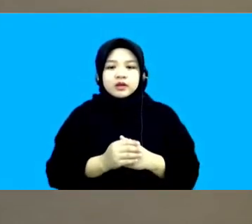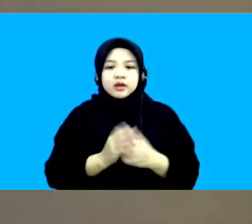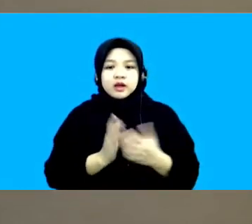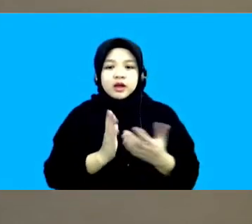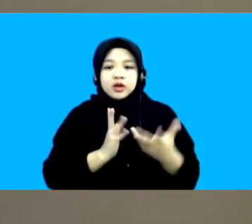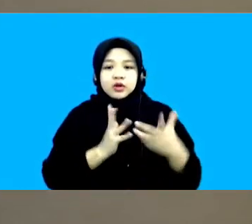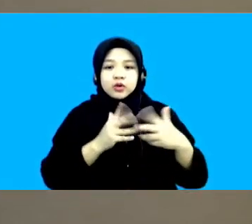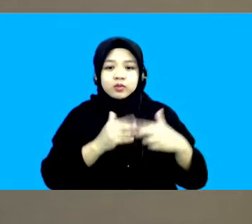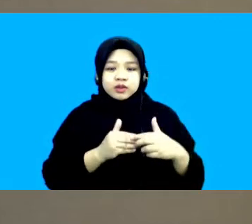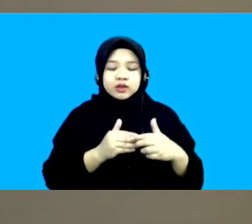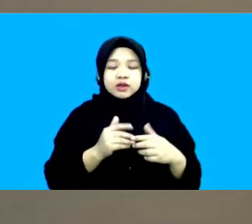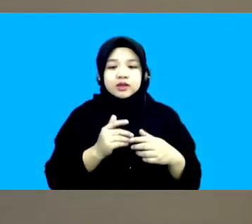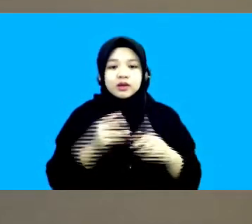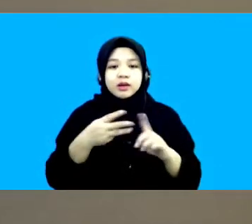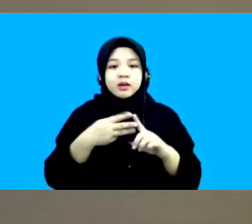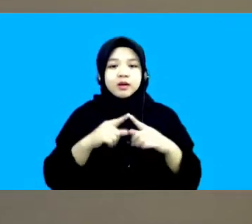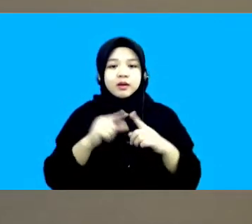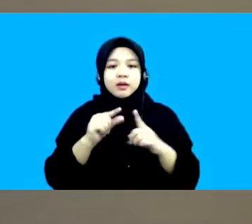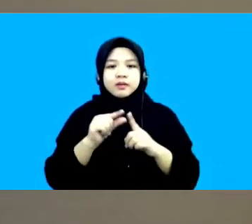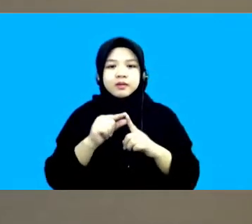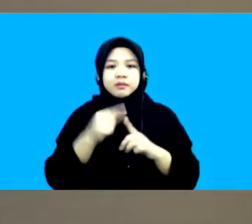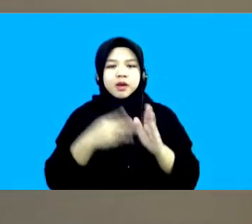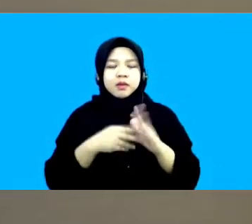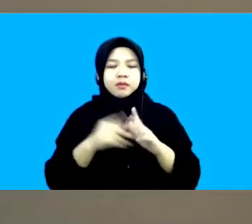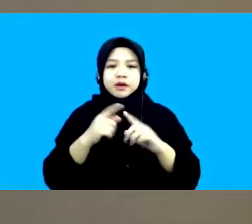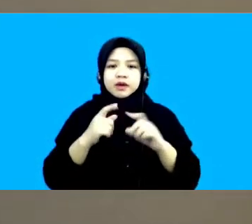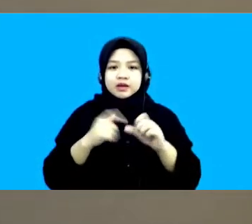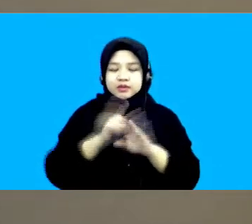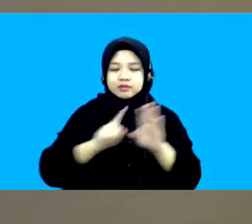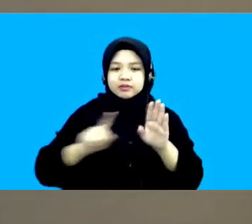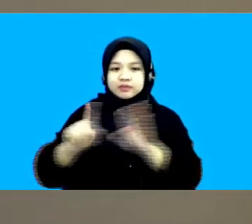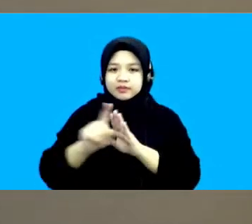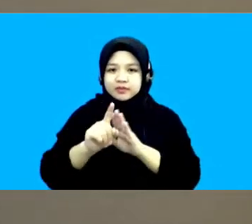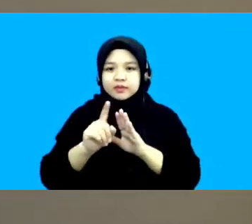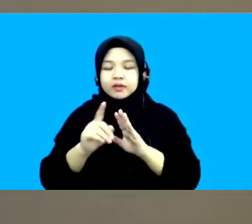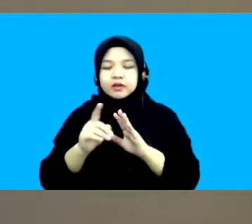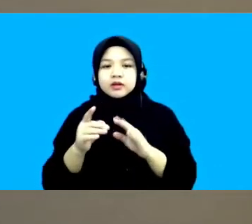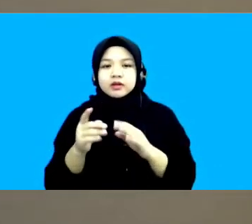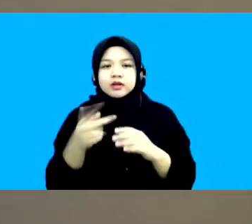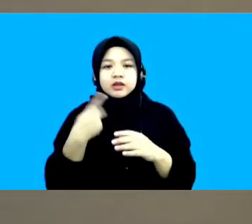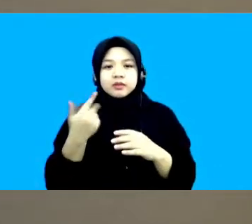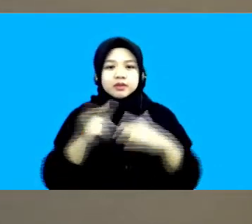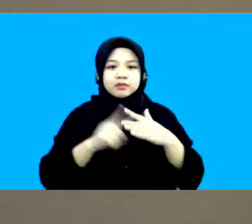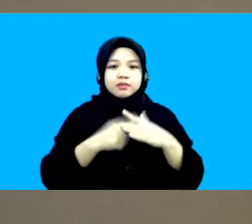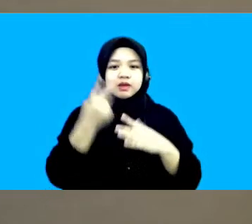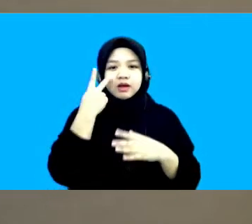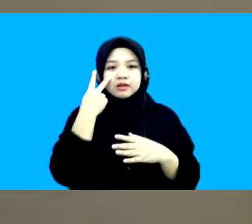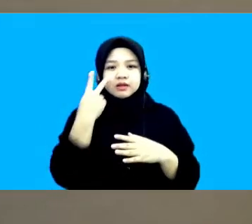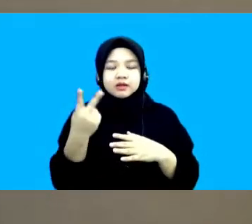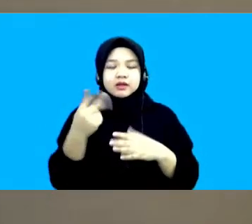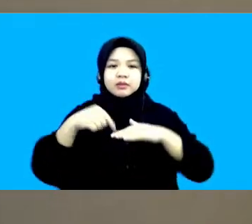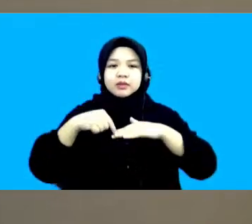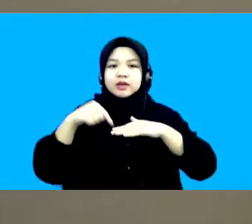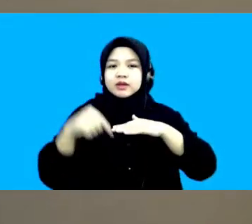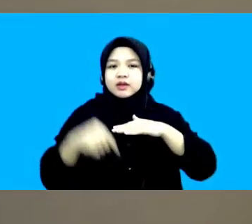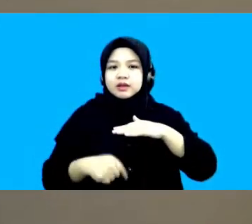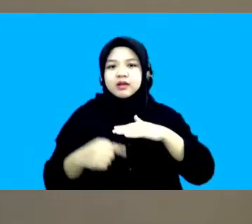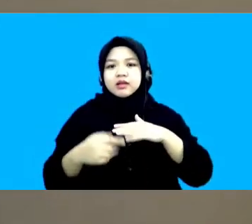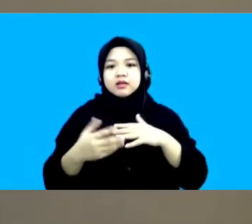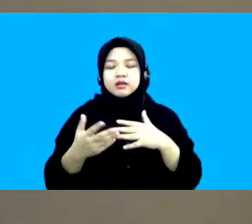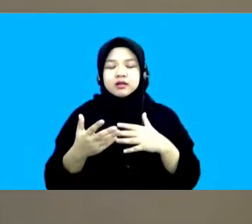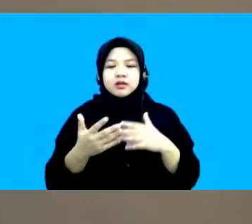the second question. Why government so far hasn't really utilized the MPI,